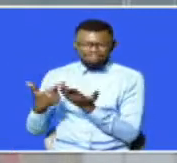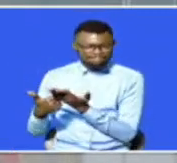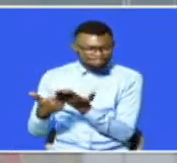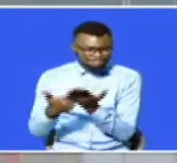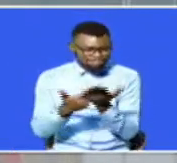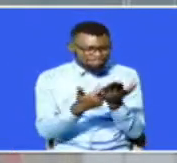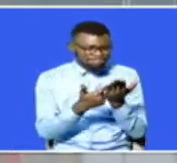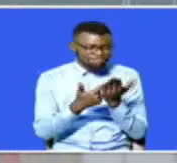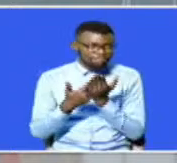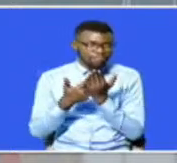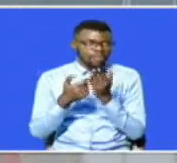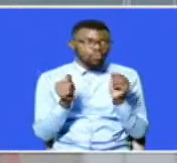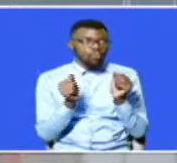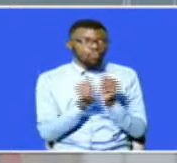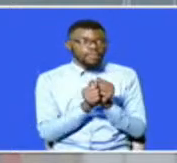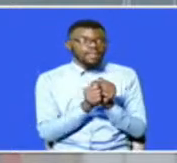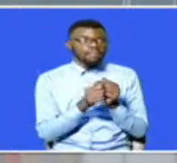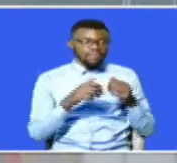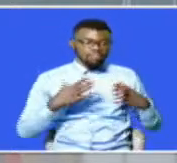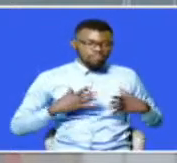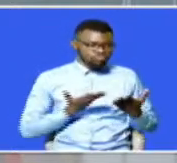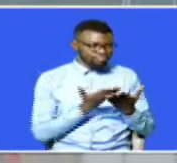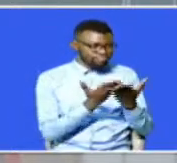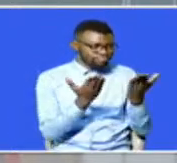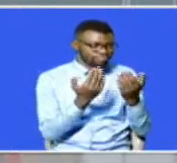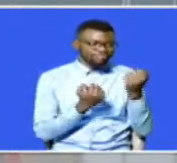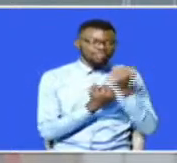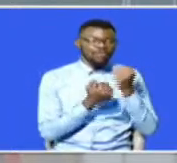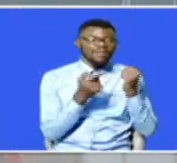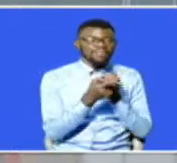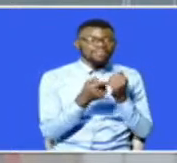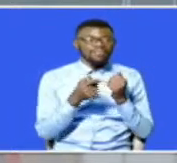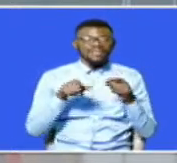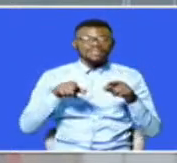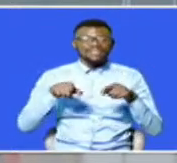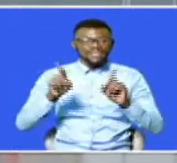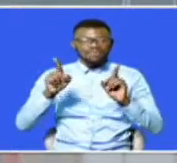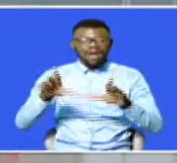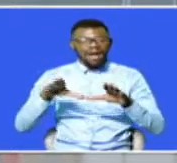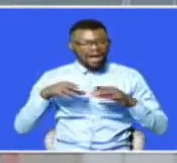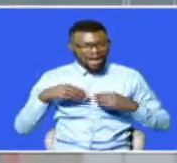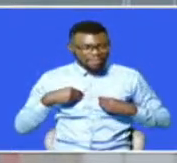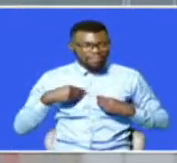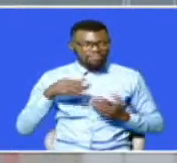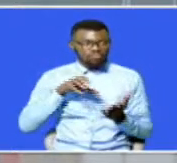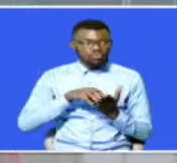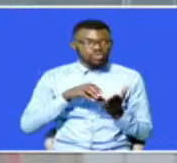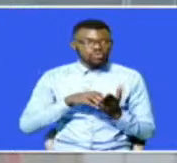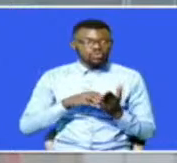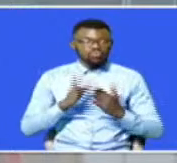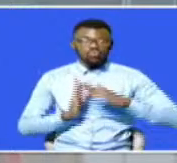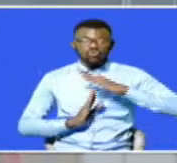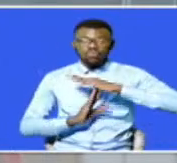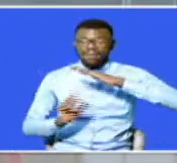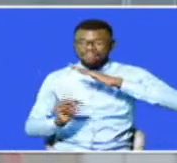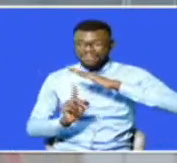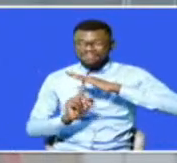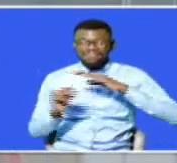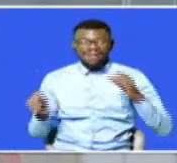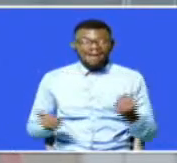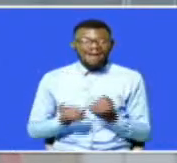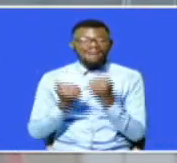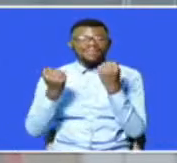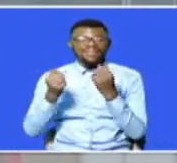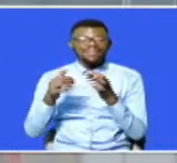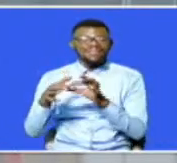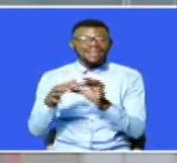widely with his supporters. Kalonzo also accepted nomination for the position of chief minister in case the Azimio coalition forms the